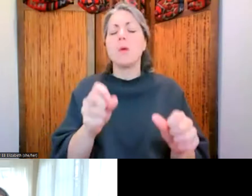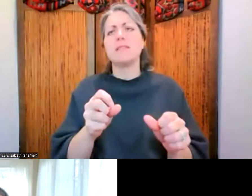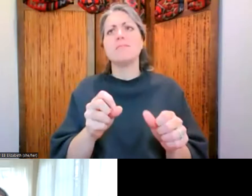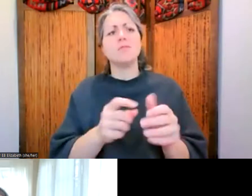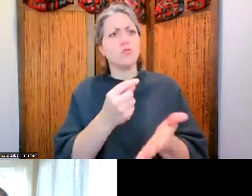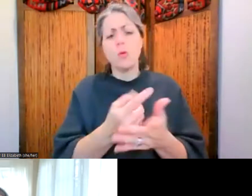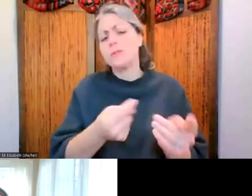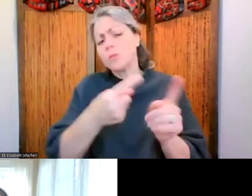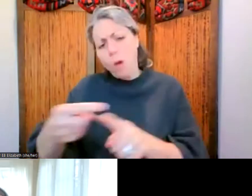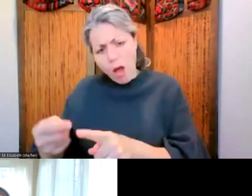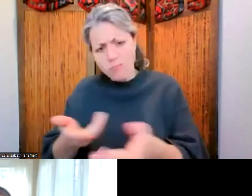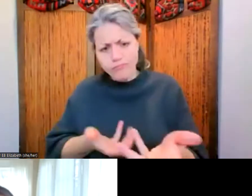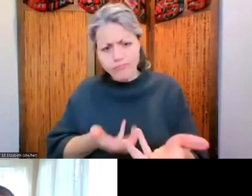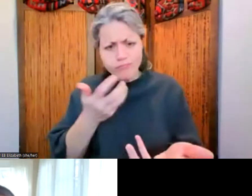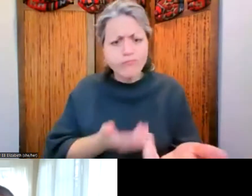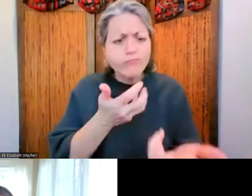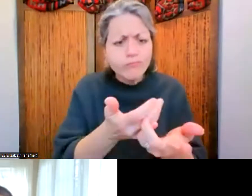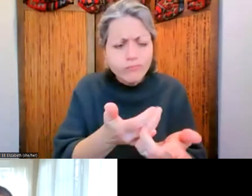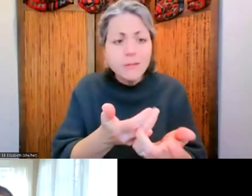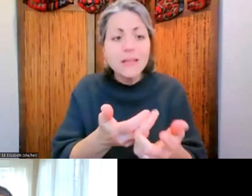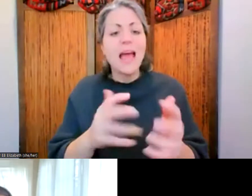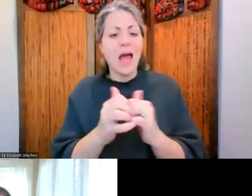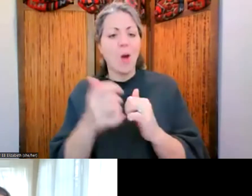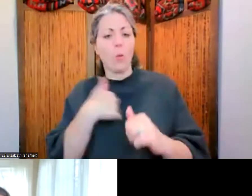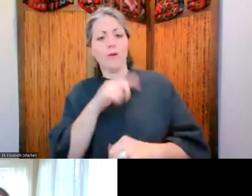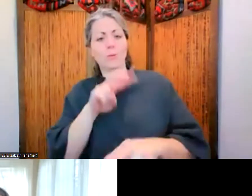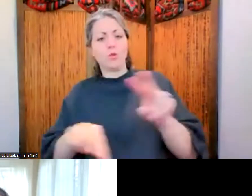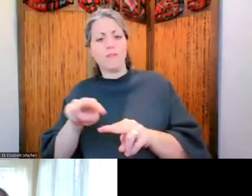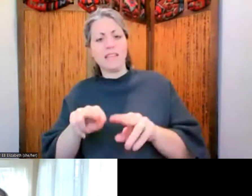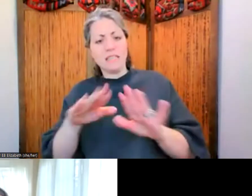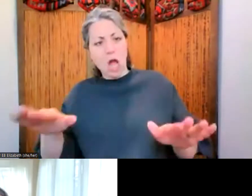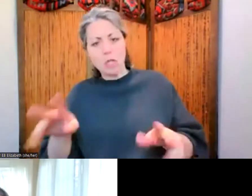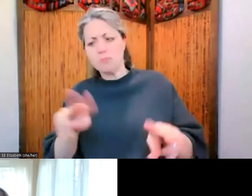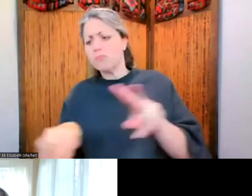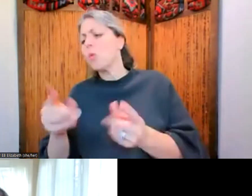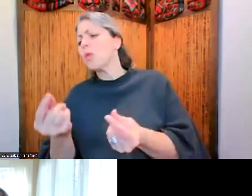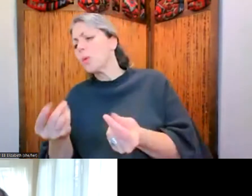on in terms of how we're observing the child and what they're doing.